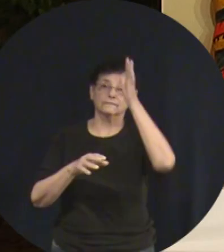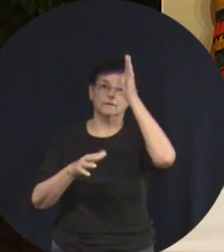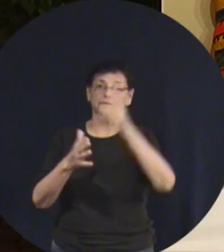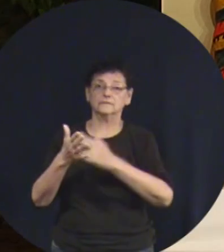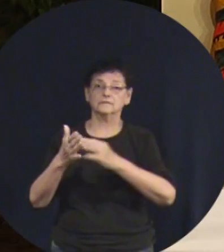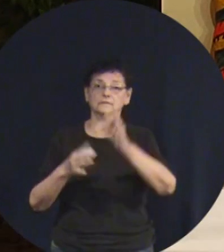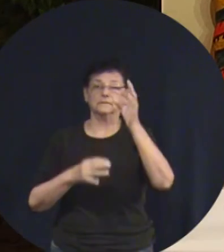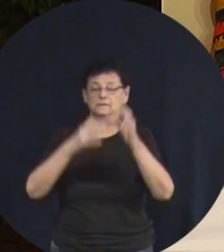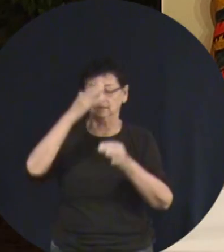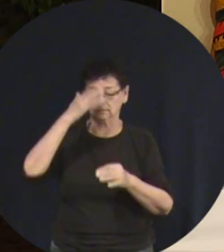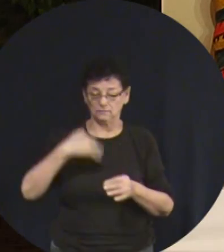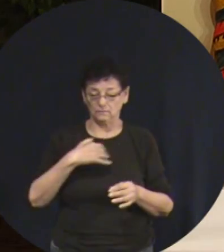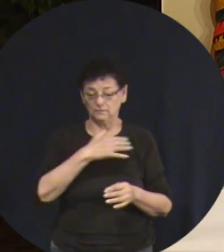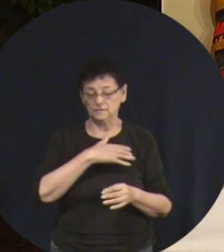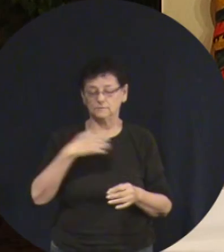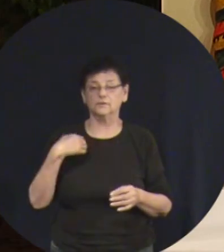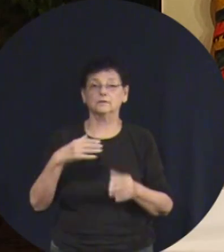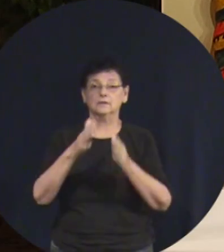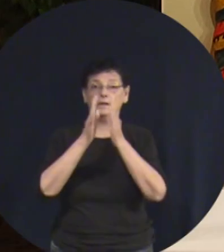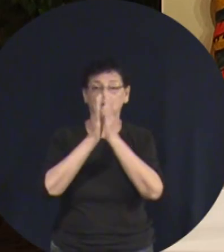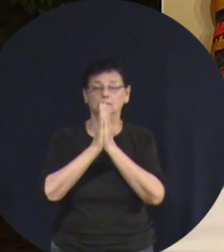Let us pray.